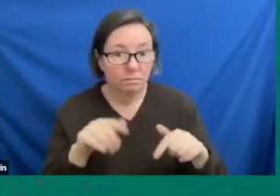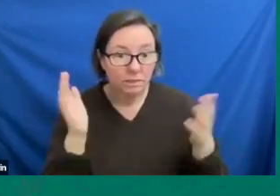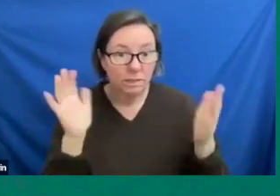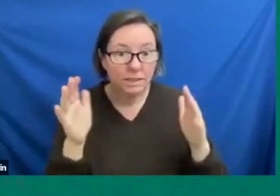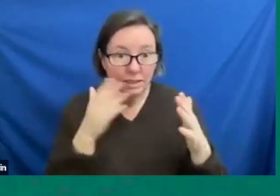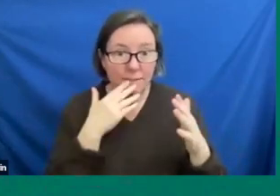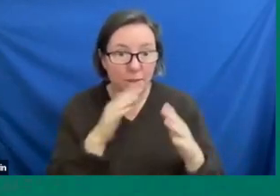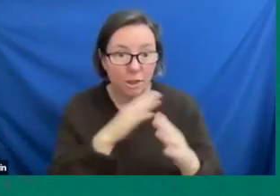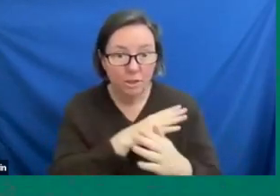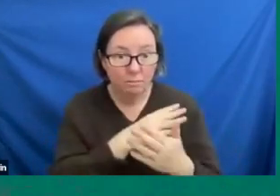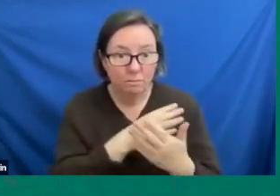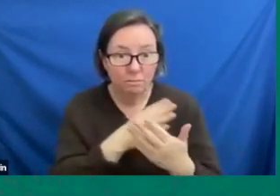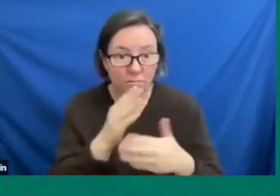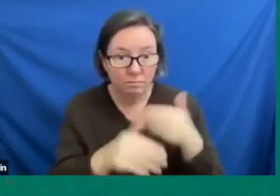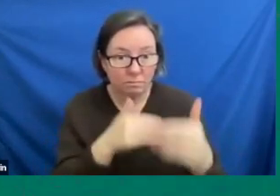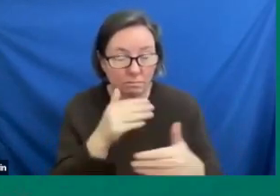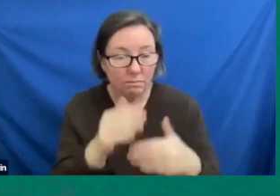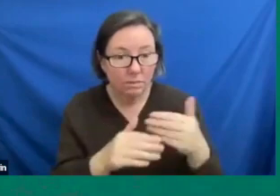could be.